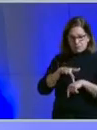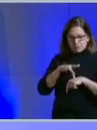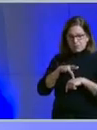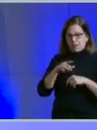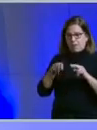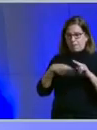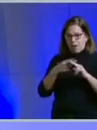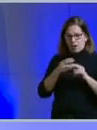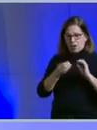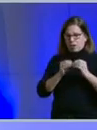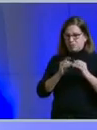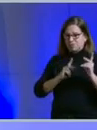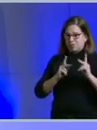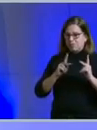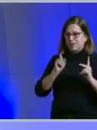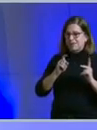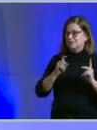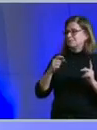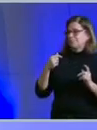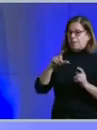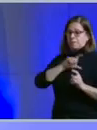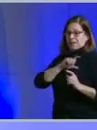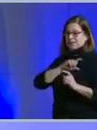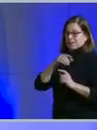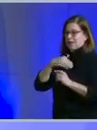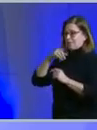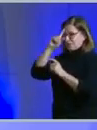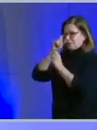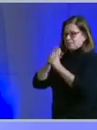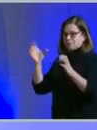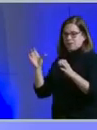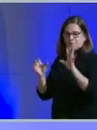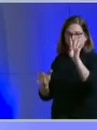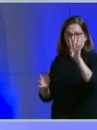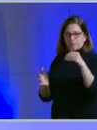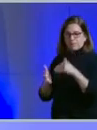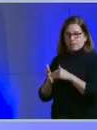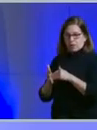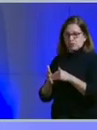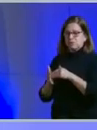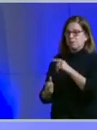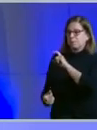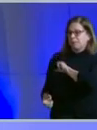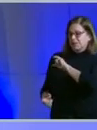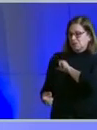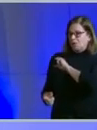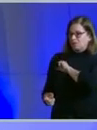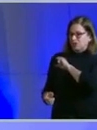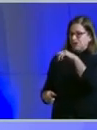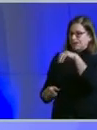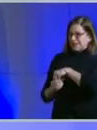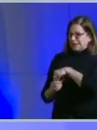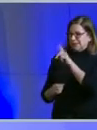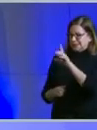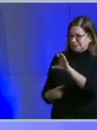Mayor Bowser, a Vision 4000. We are going to have 4,000 police officers here in the District of Columbia. We are going to take